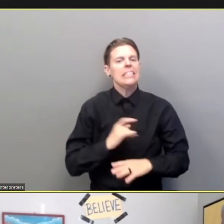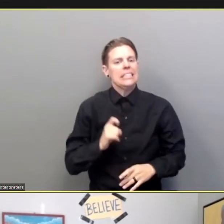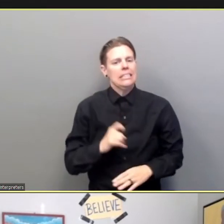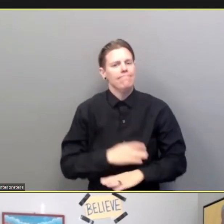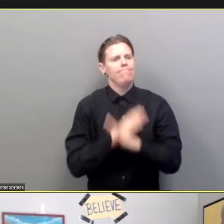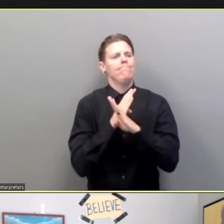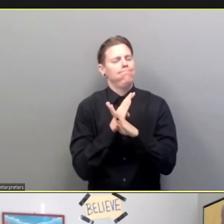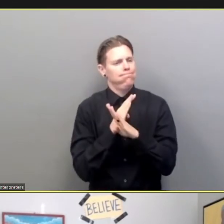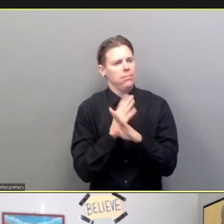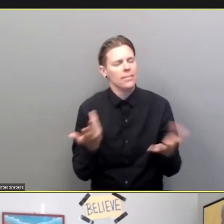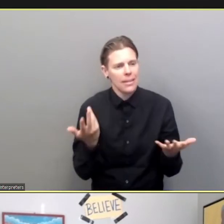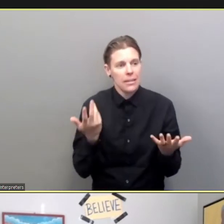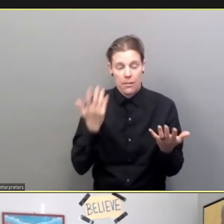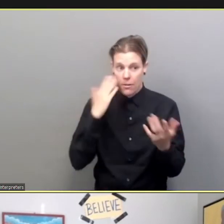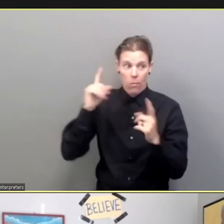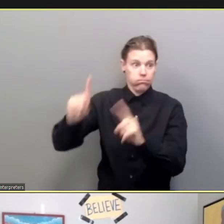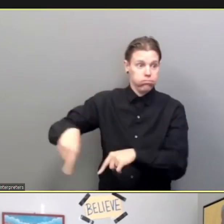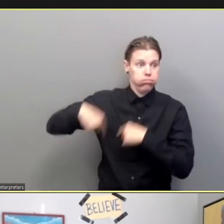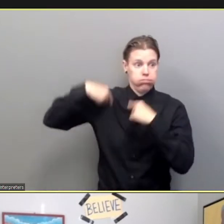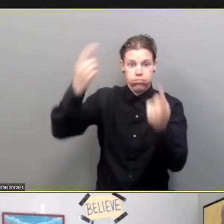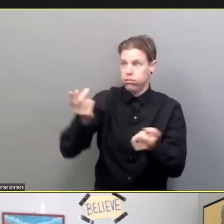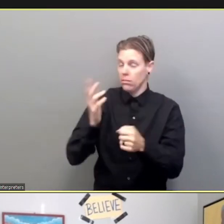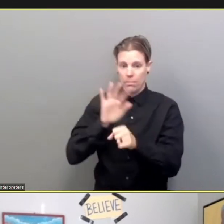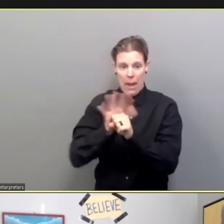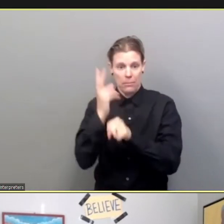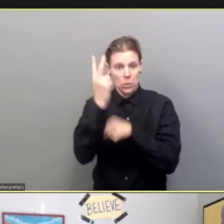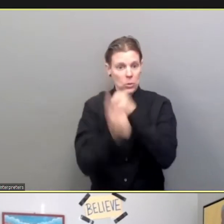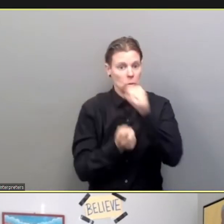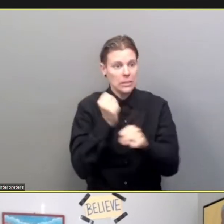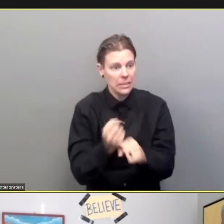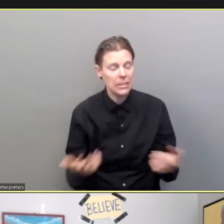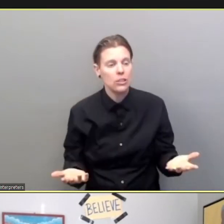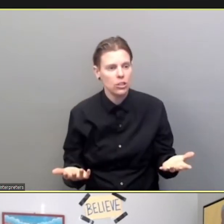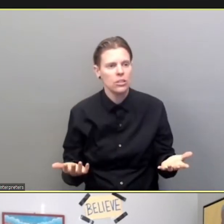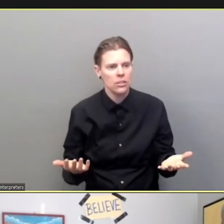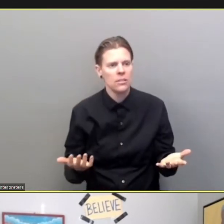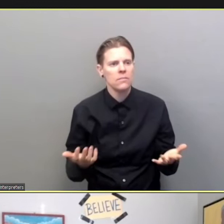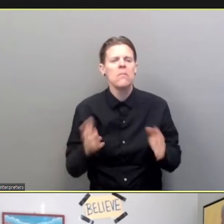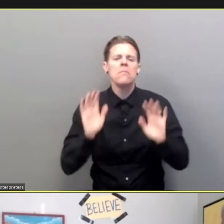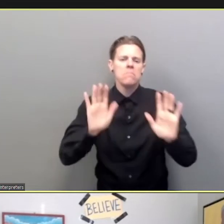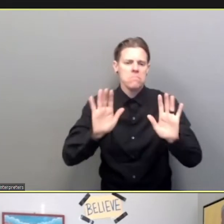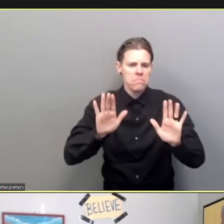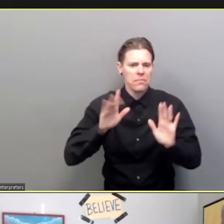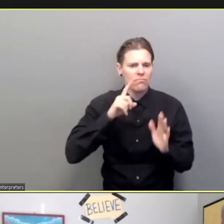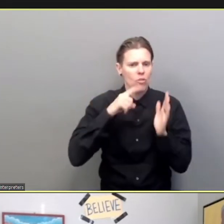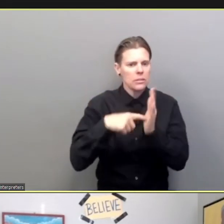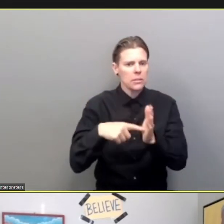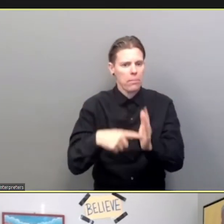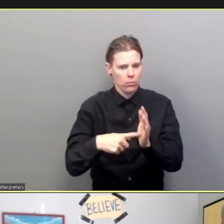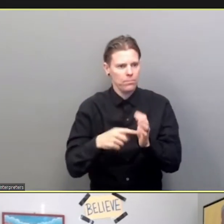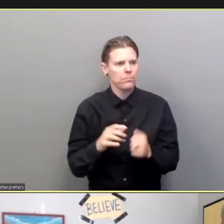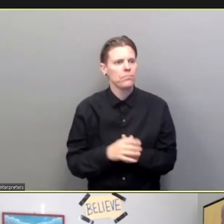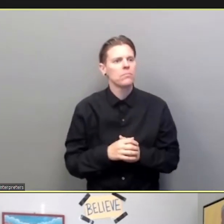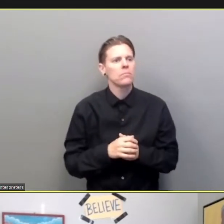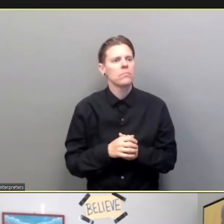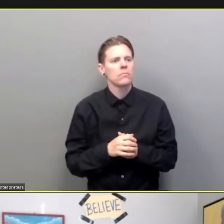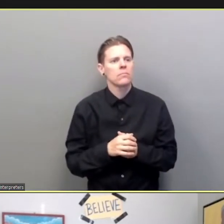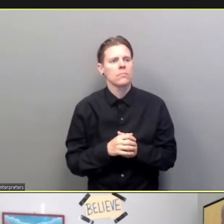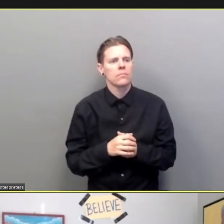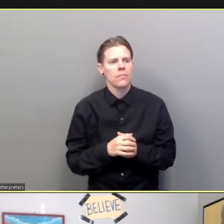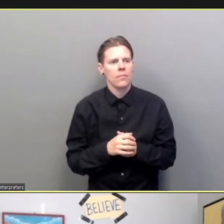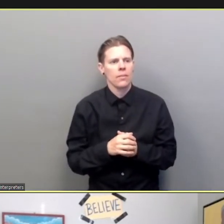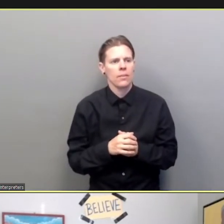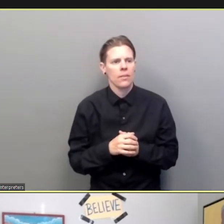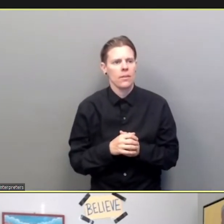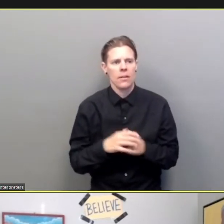me, I'd be I'm not on the vaccine breakthrough list, but